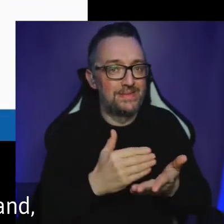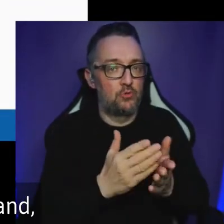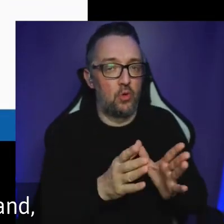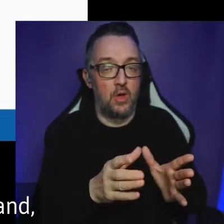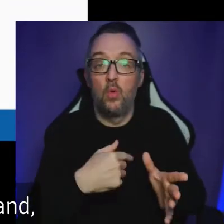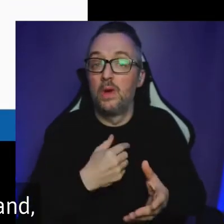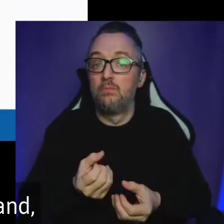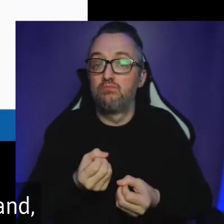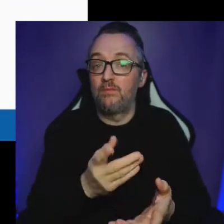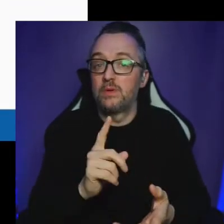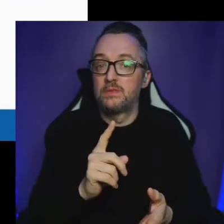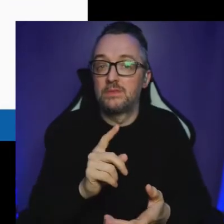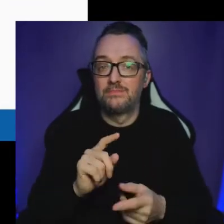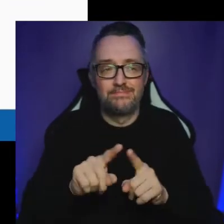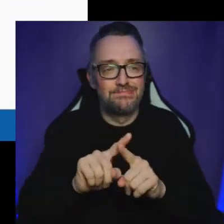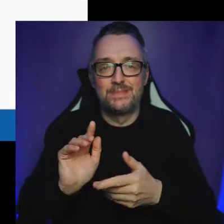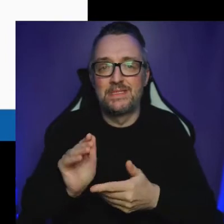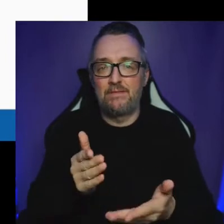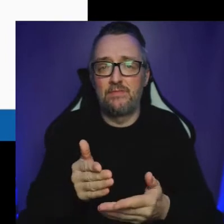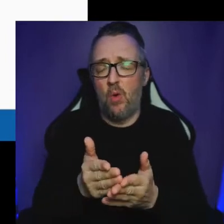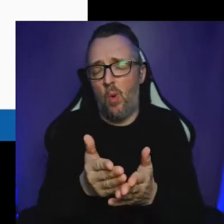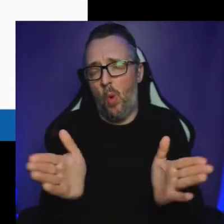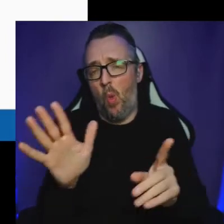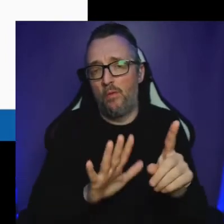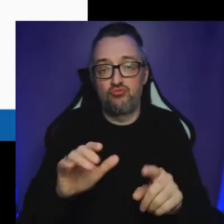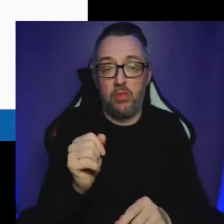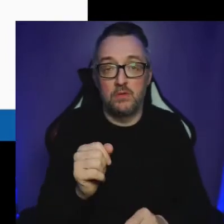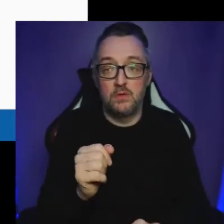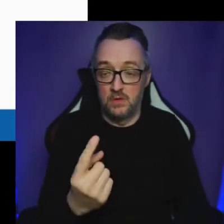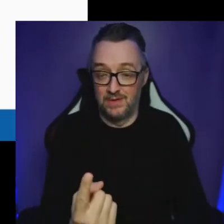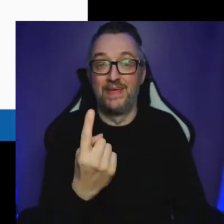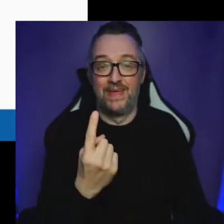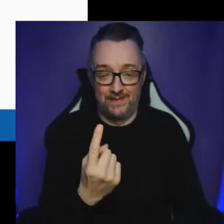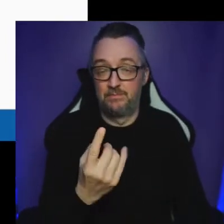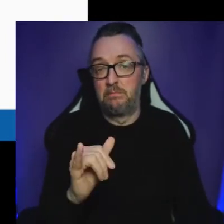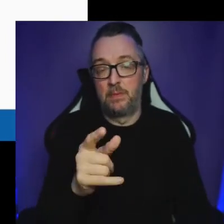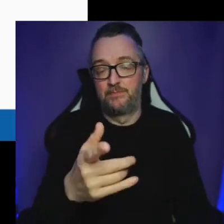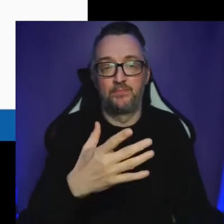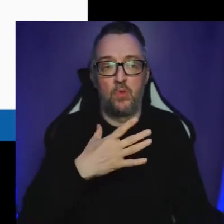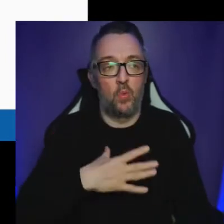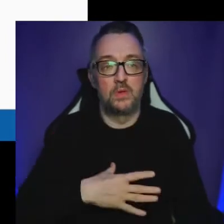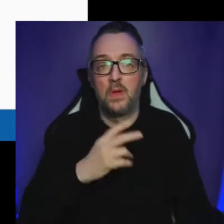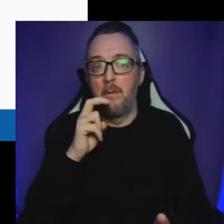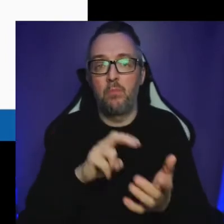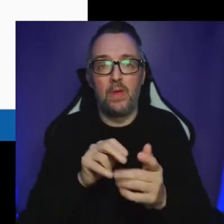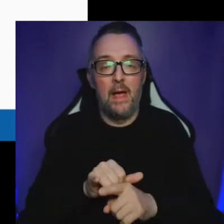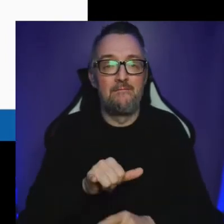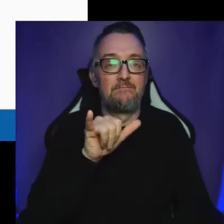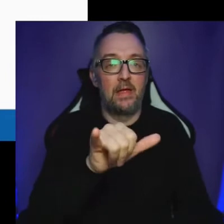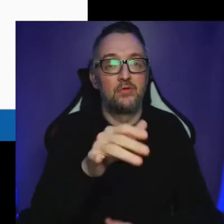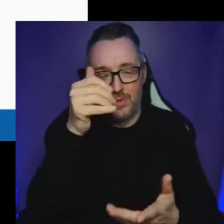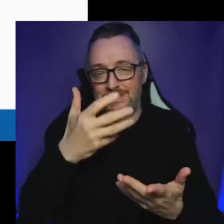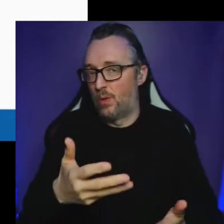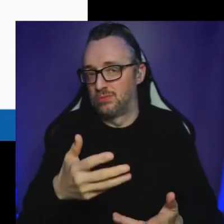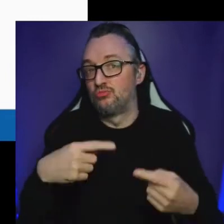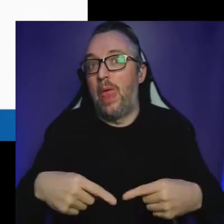for all citizens in Scotland, and there's nowhere else for them to go. If you want to book a flight, not that we're allowed to book flights